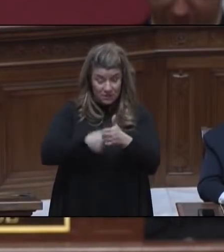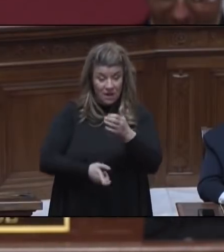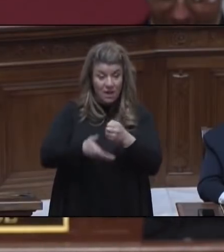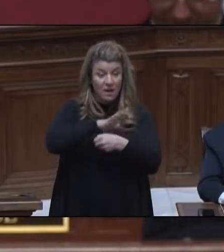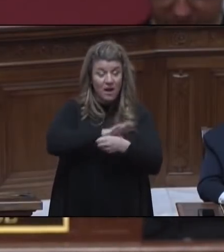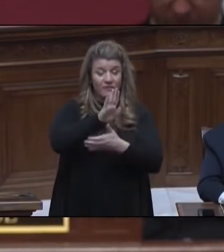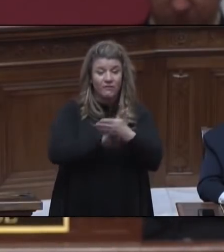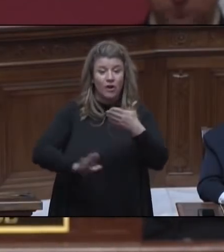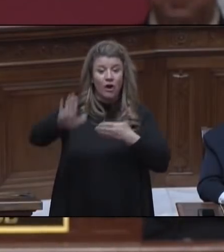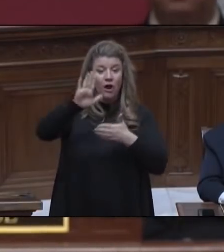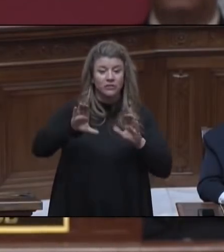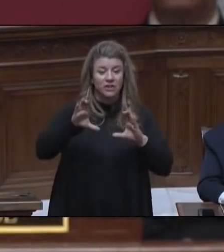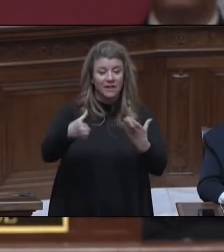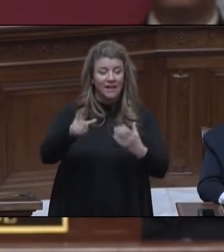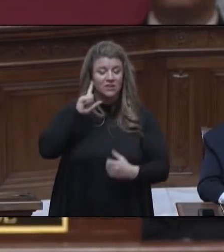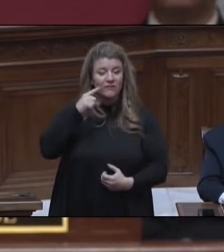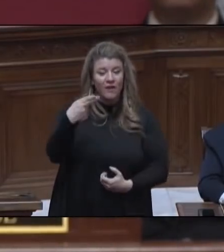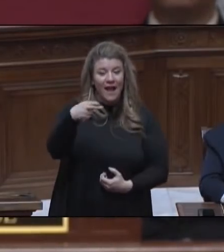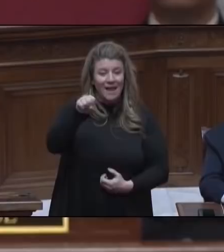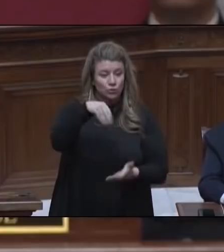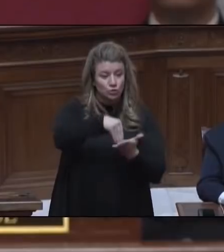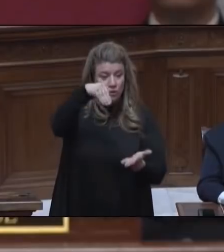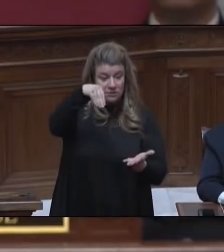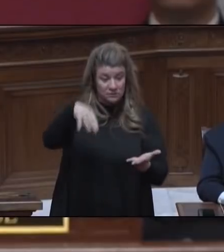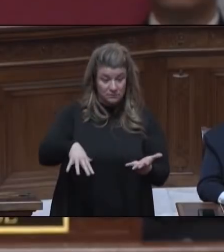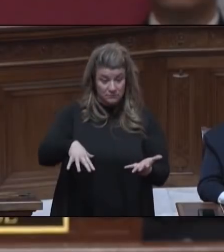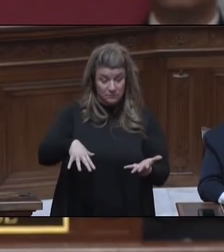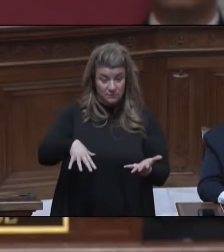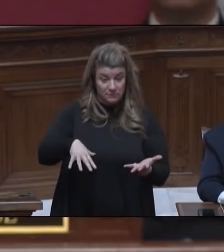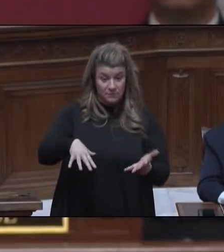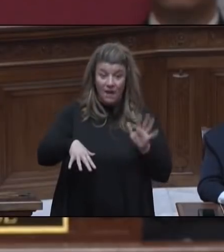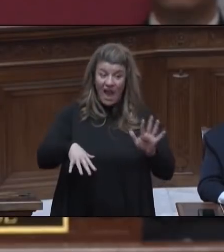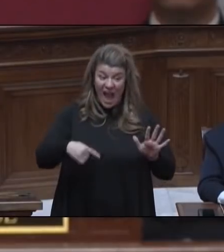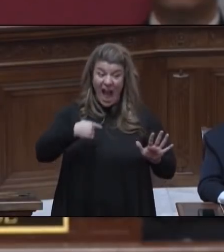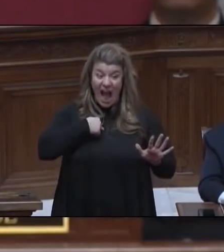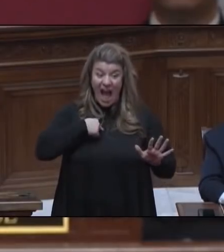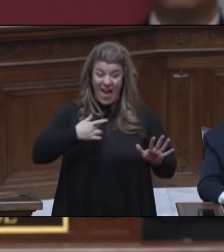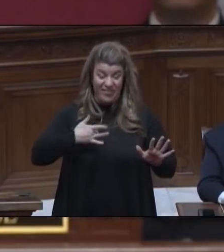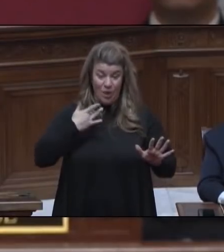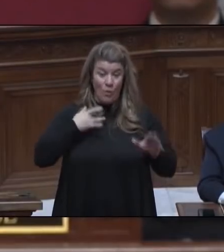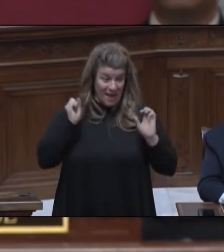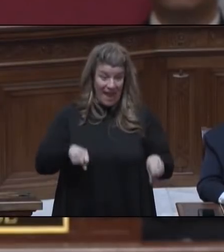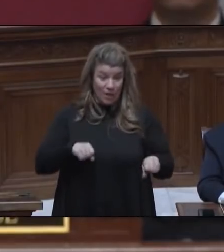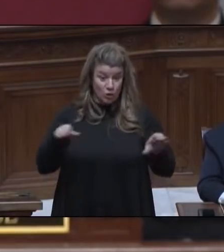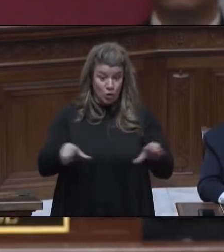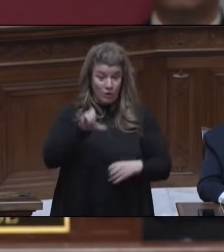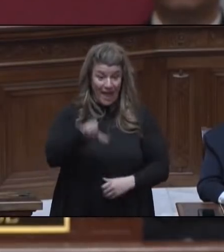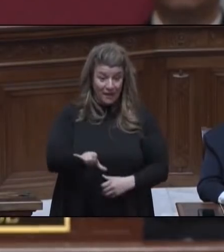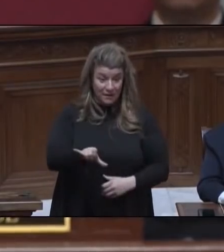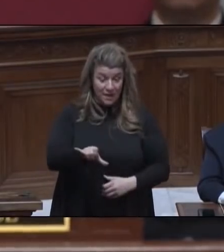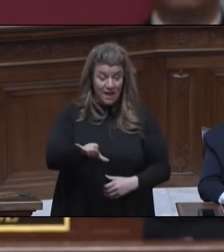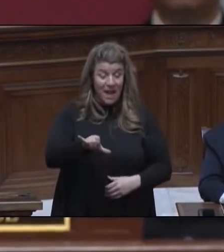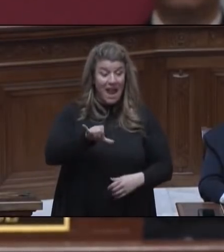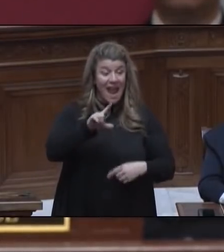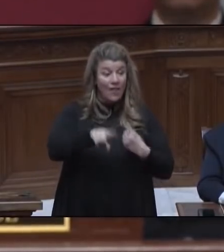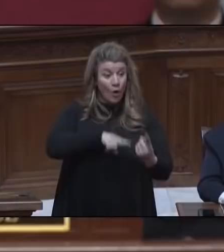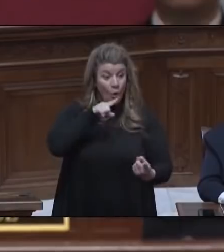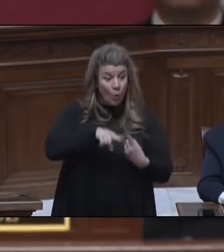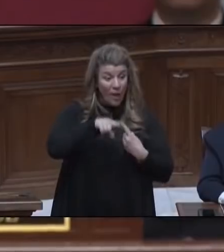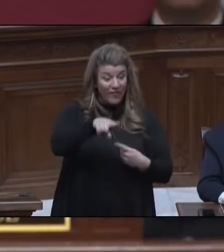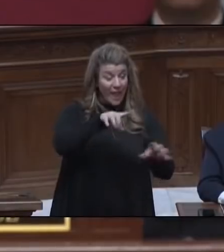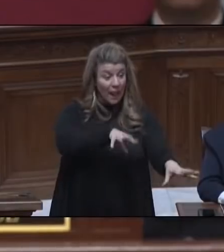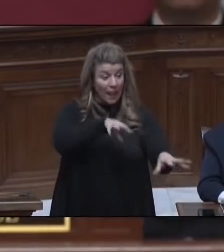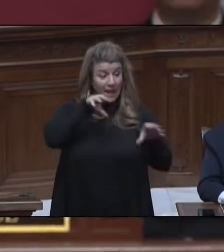college classes to our high school students. I think we can do that, and then when they leave